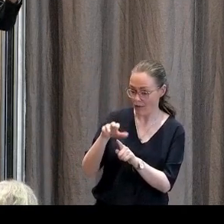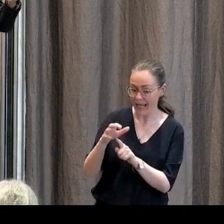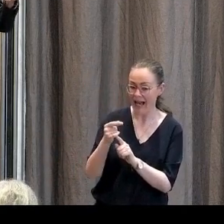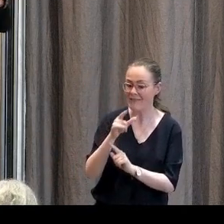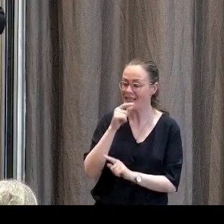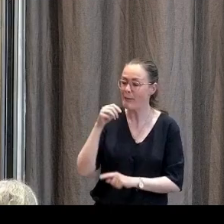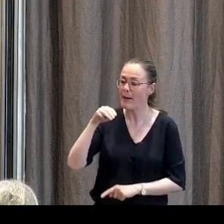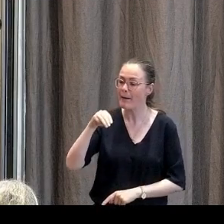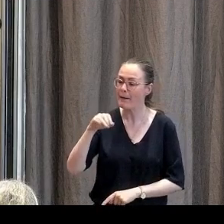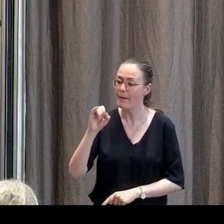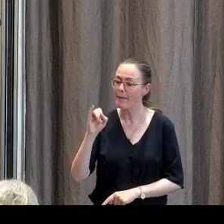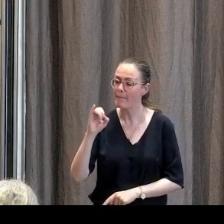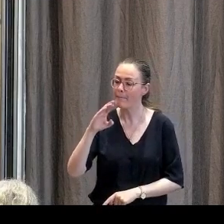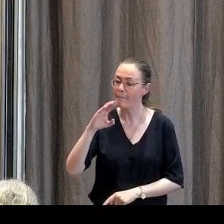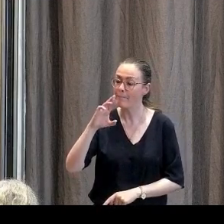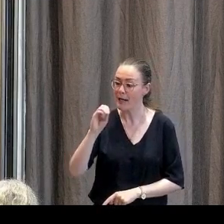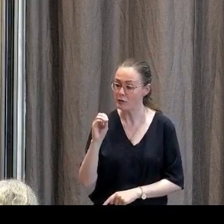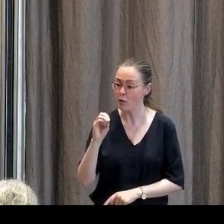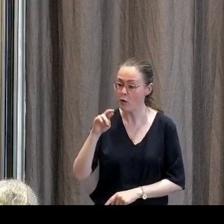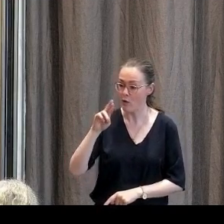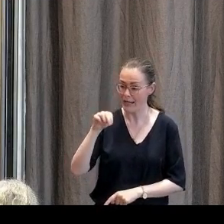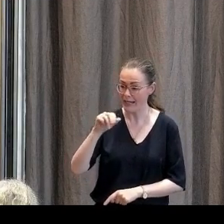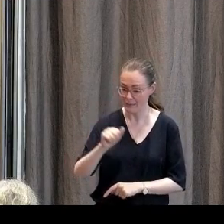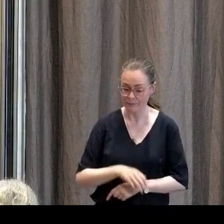name microRNA.